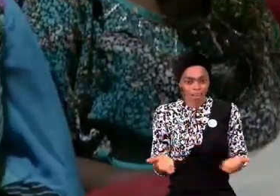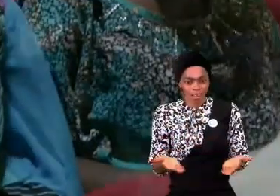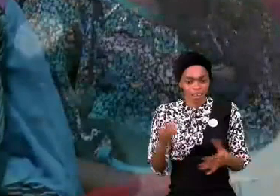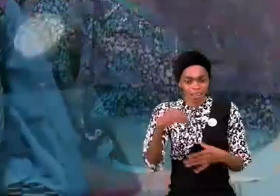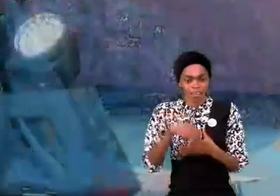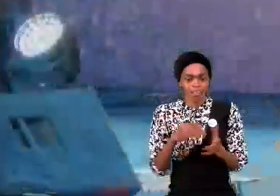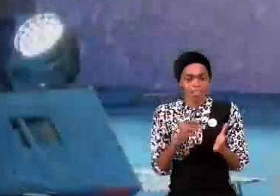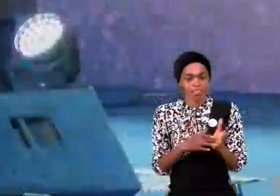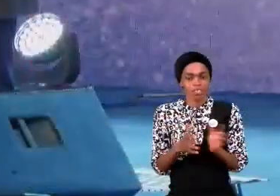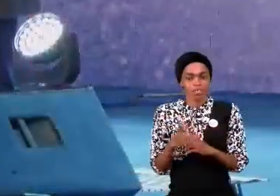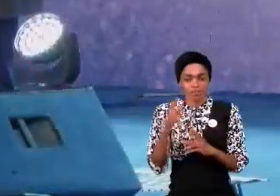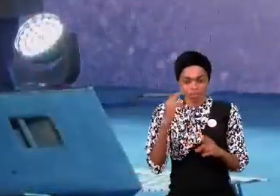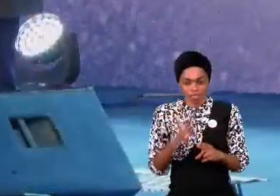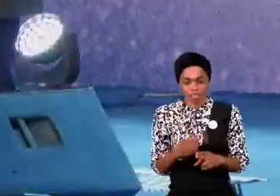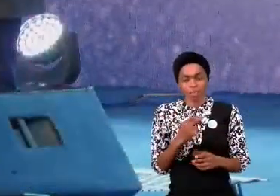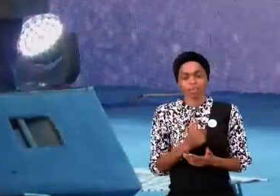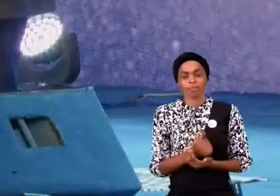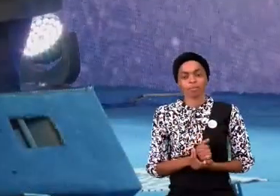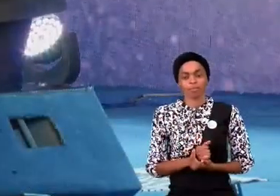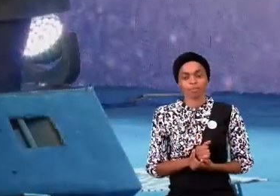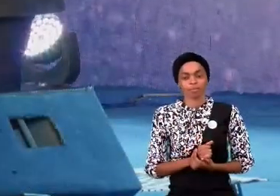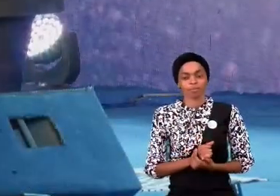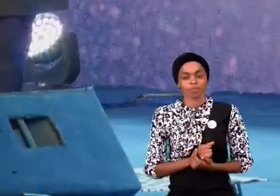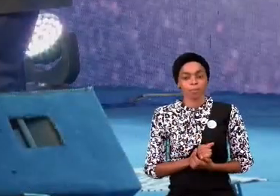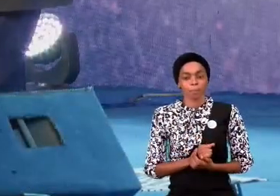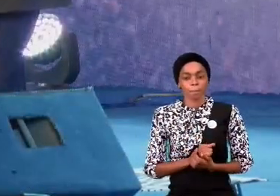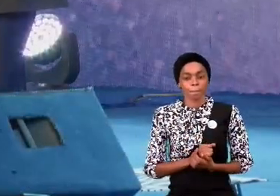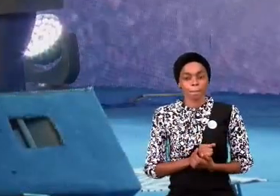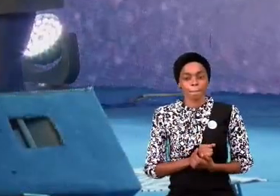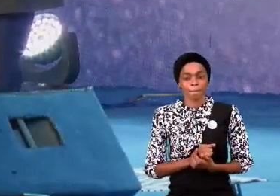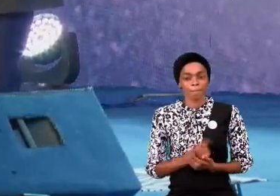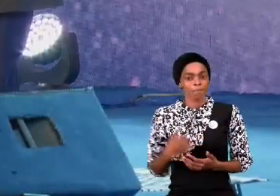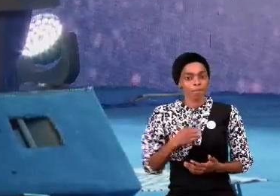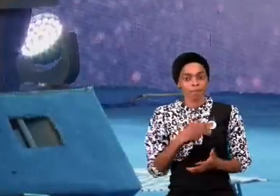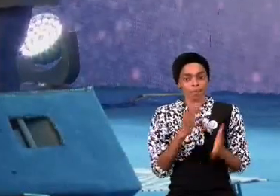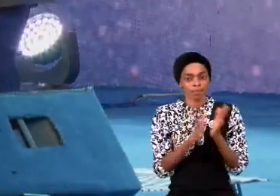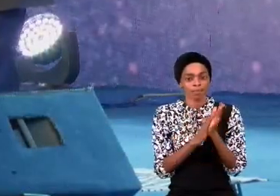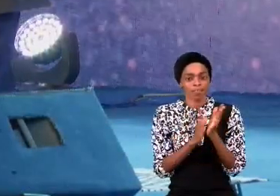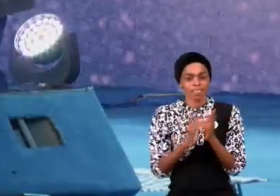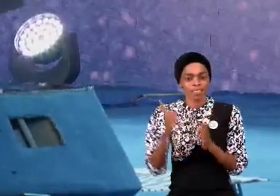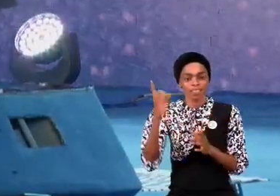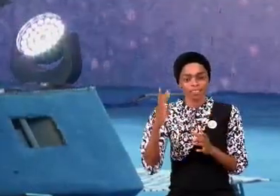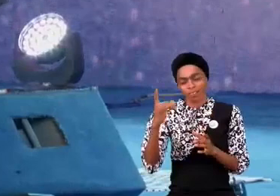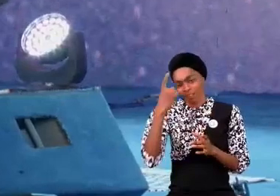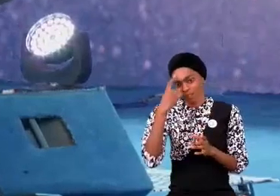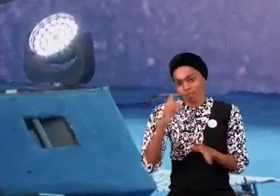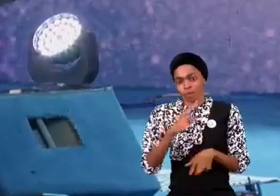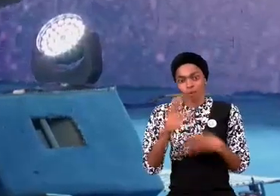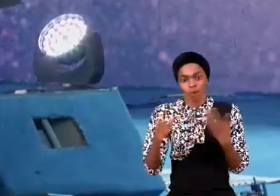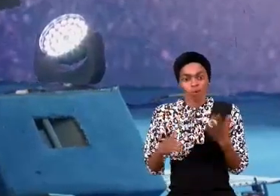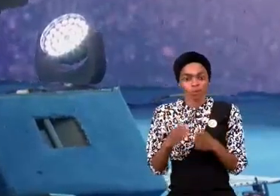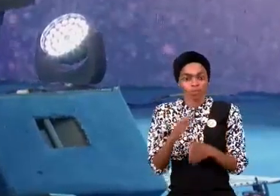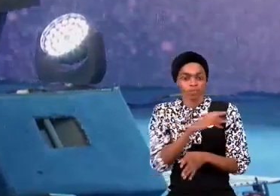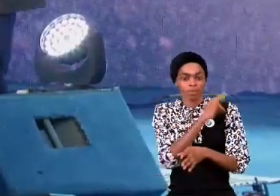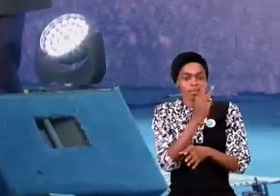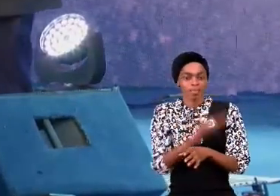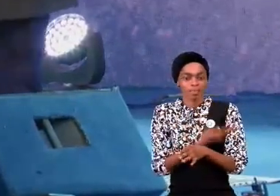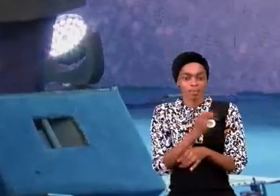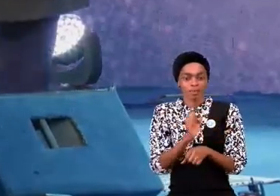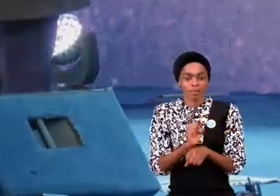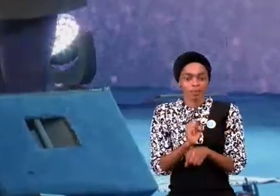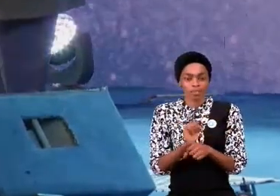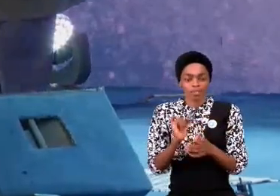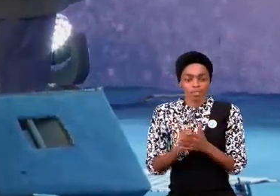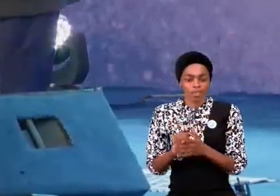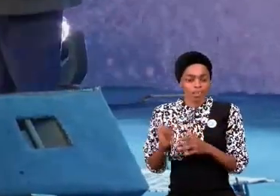mighty works that they had seen. Look at verse 38. In verse 38, saying, blessed